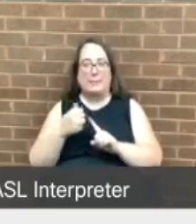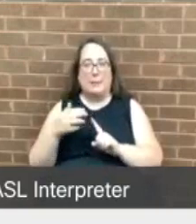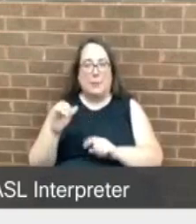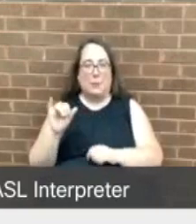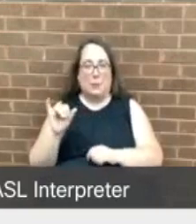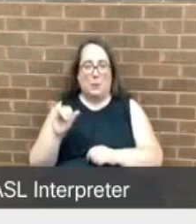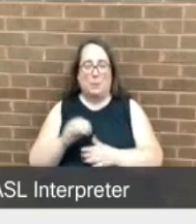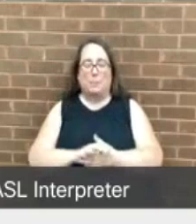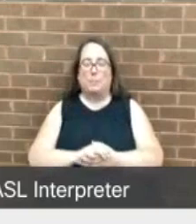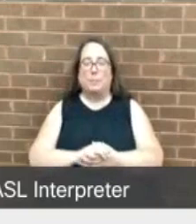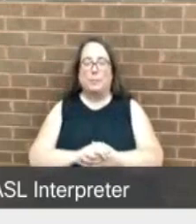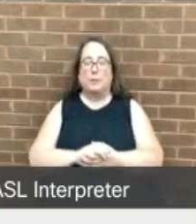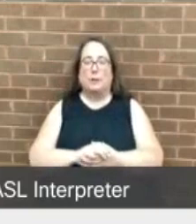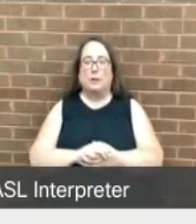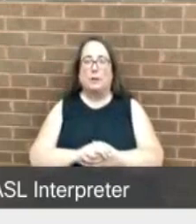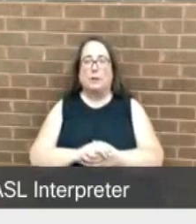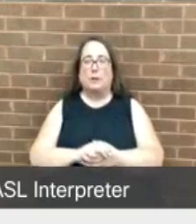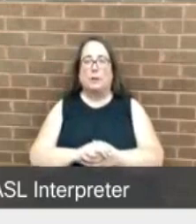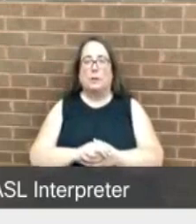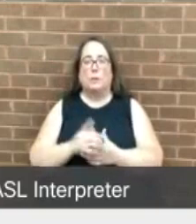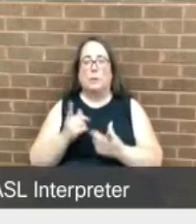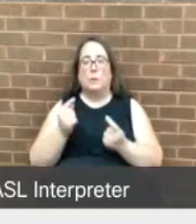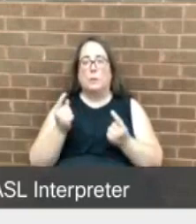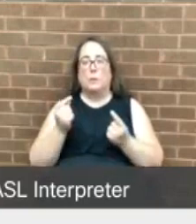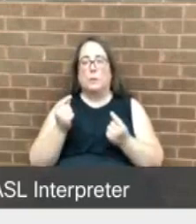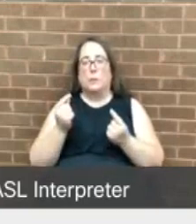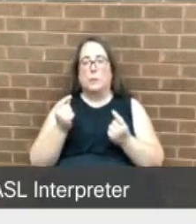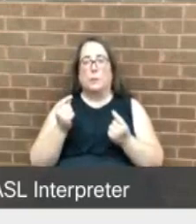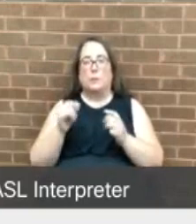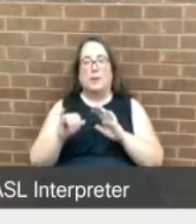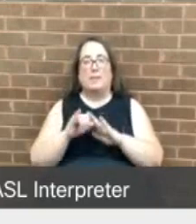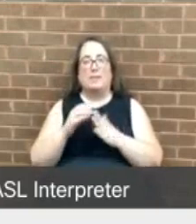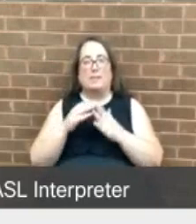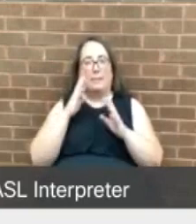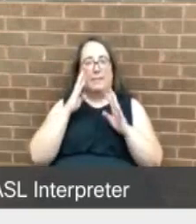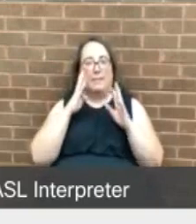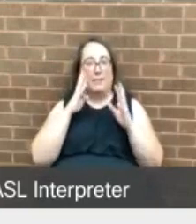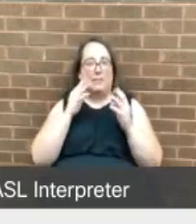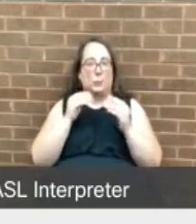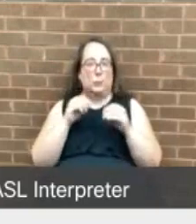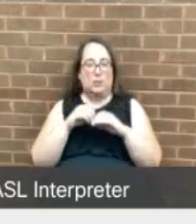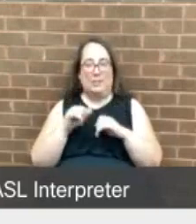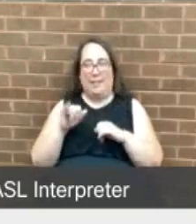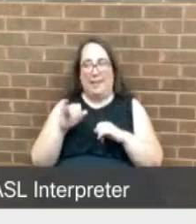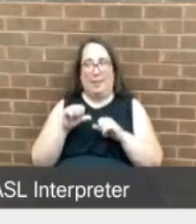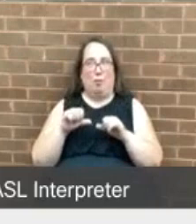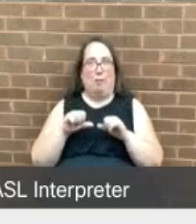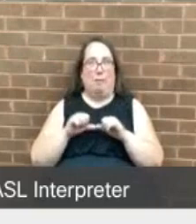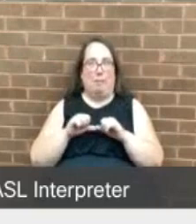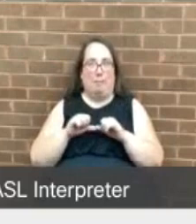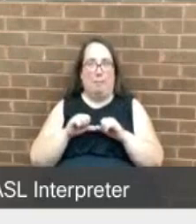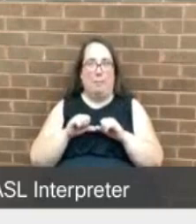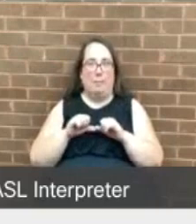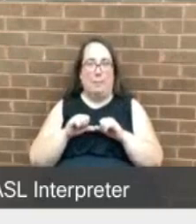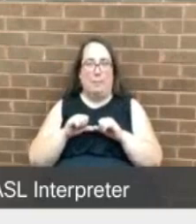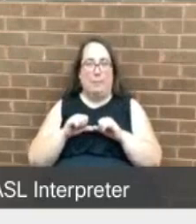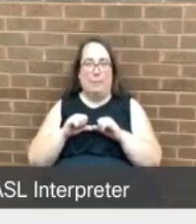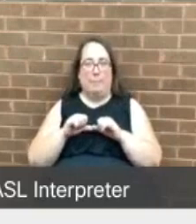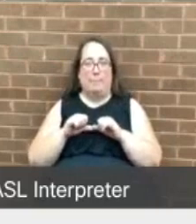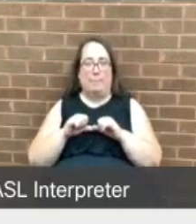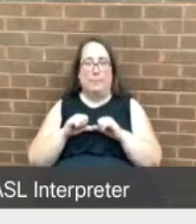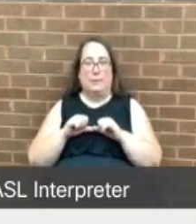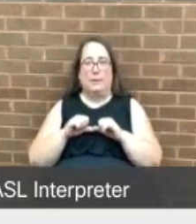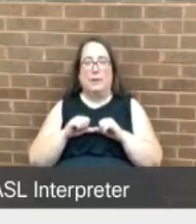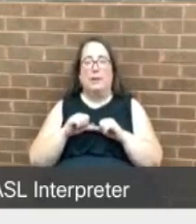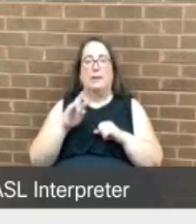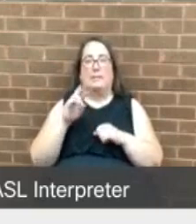is, you know, what we've been trying to do is we've identified some innovative solutions in that corridor that really are looking at